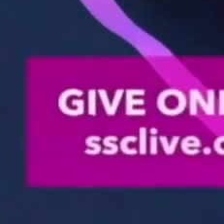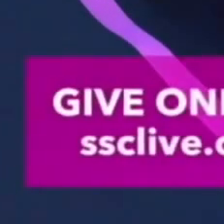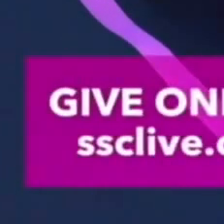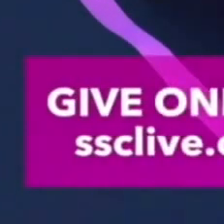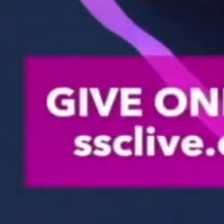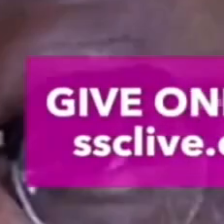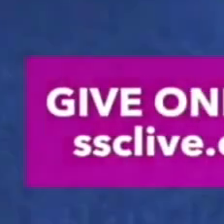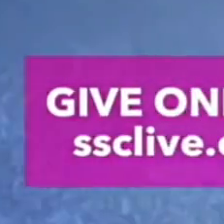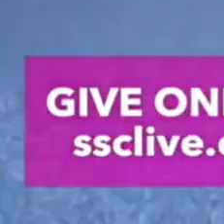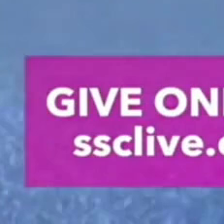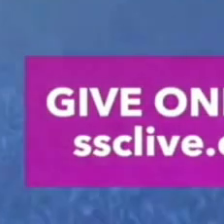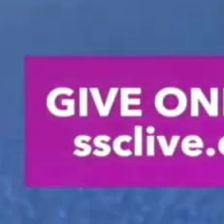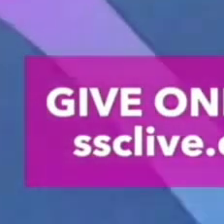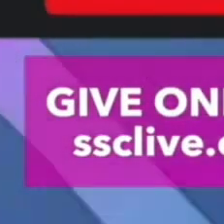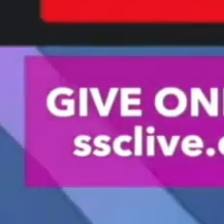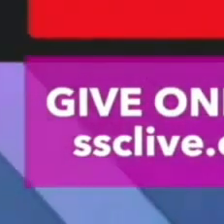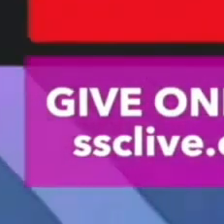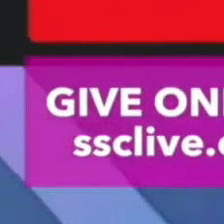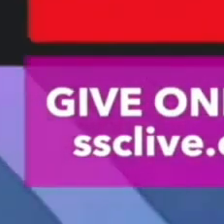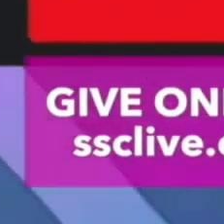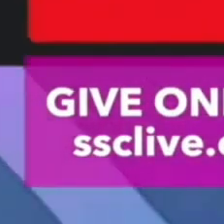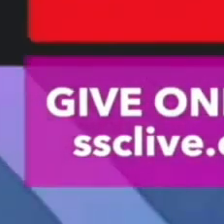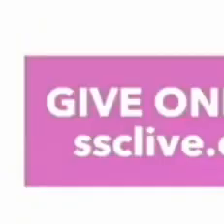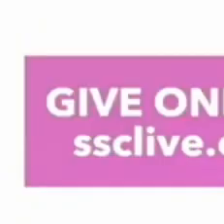You can give online by visiting